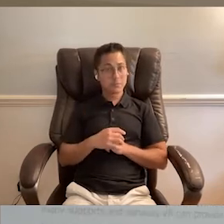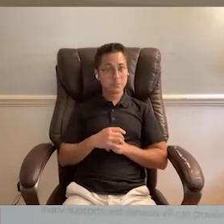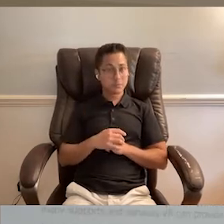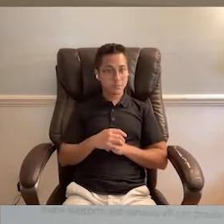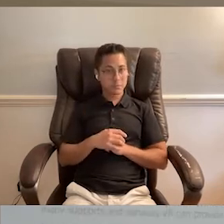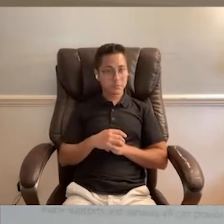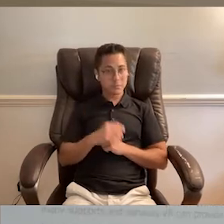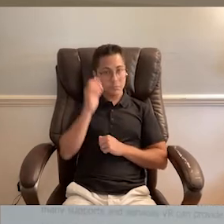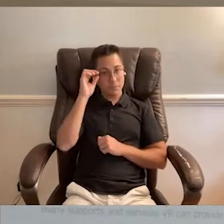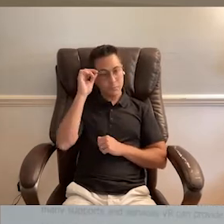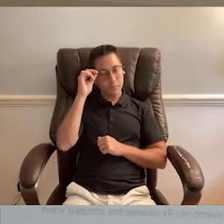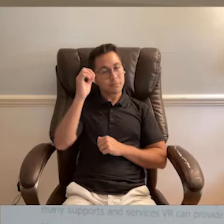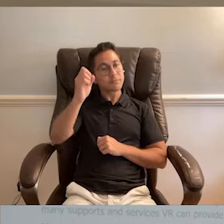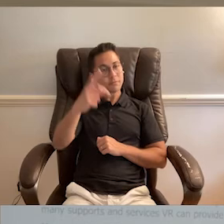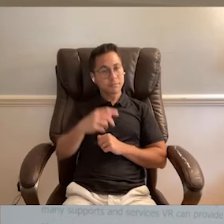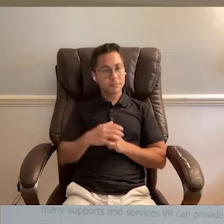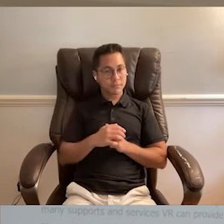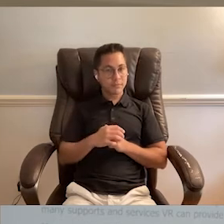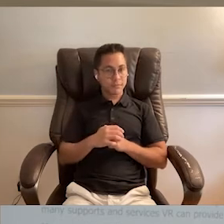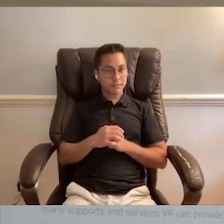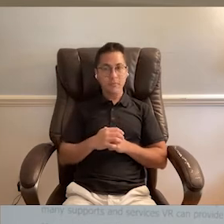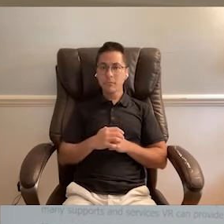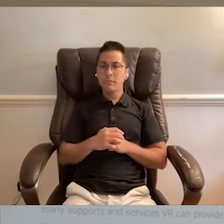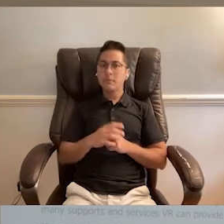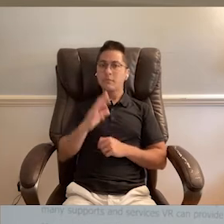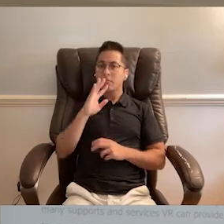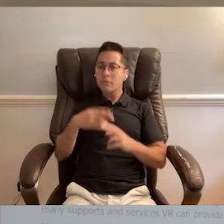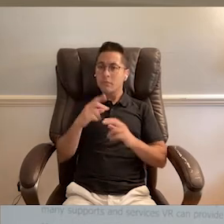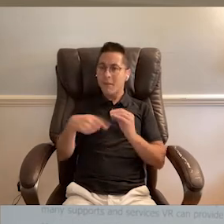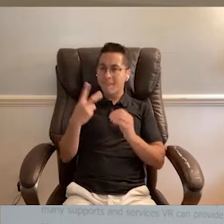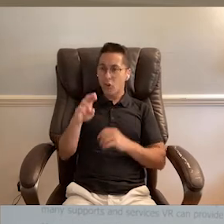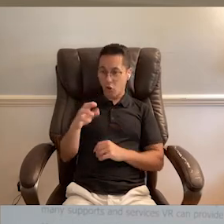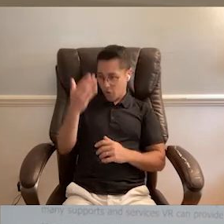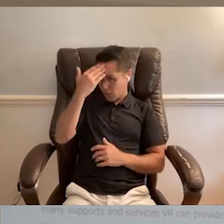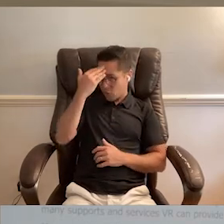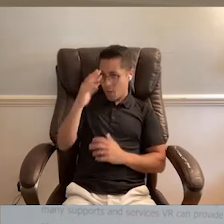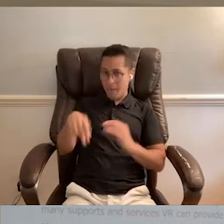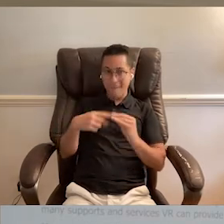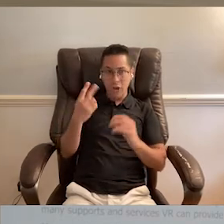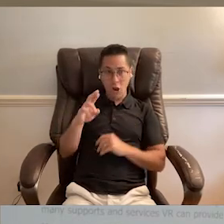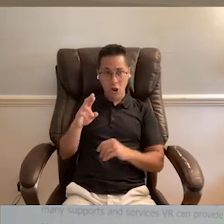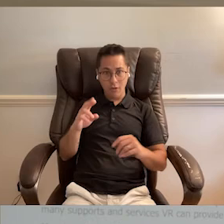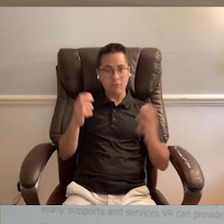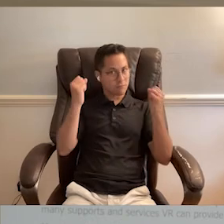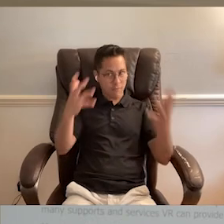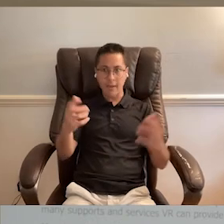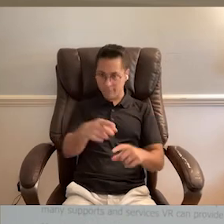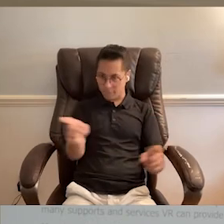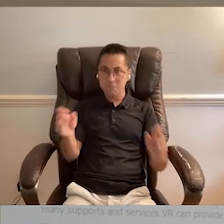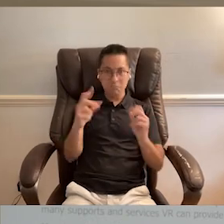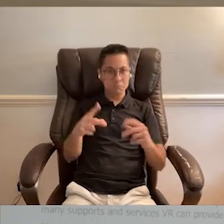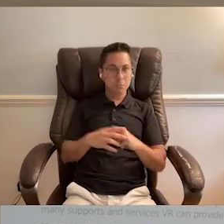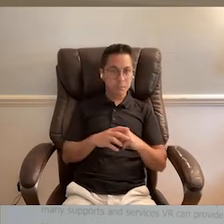Okay, so talking about VR, how many people know about VR? Okay, a lot of you. Okay, so a lot of